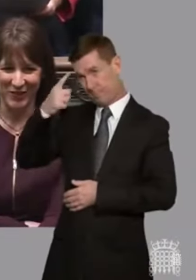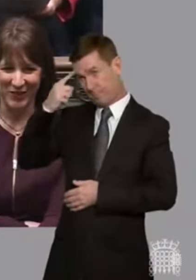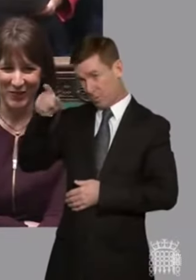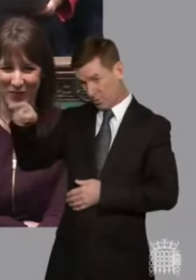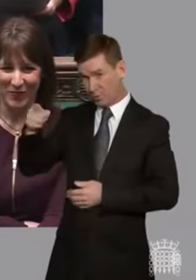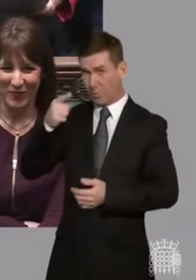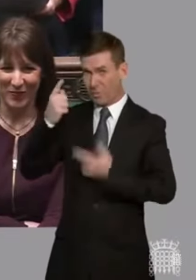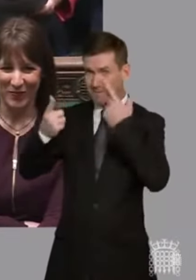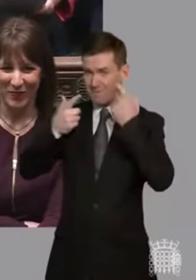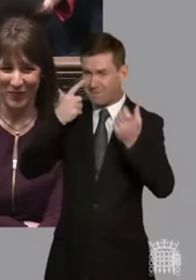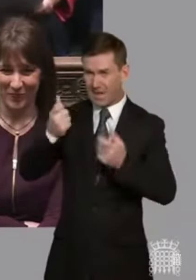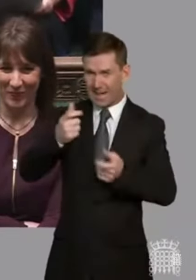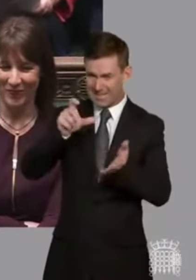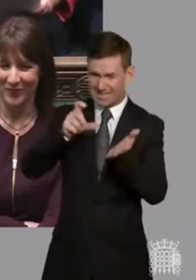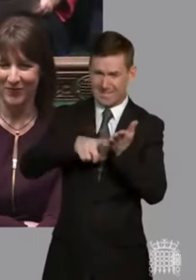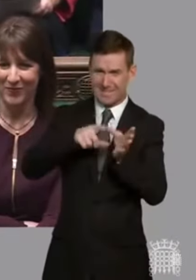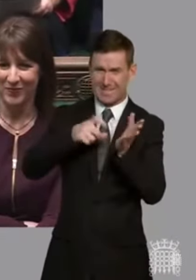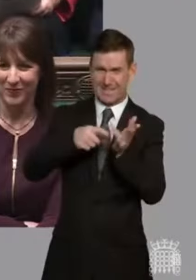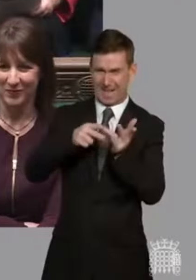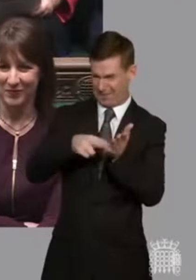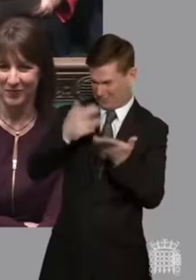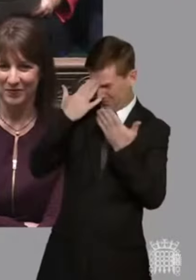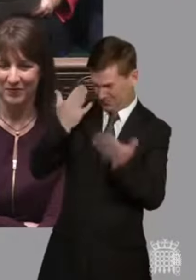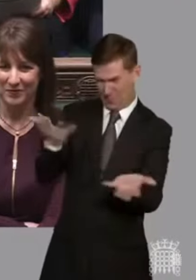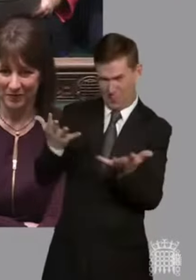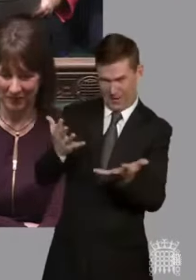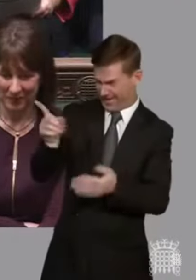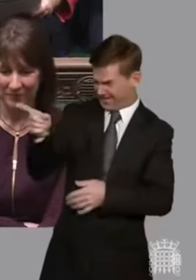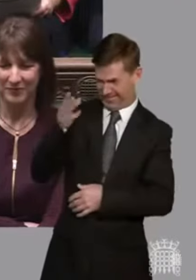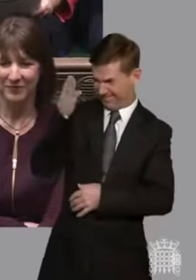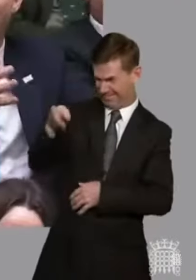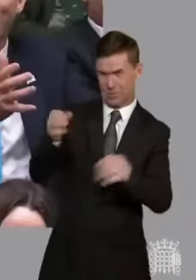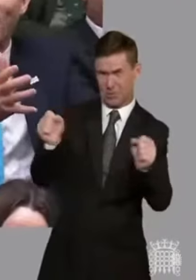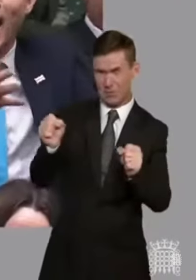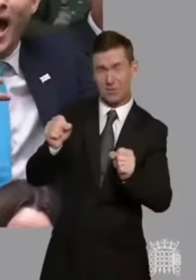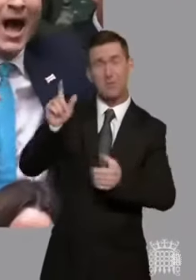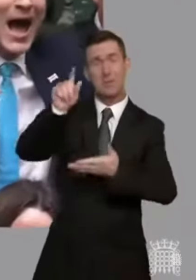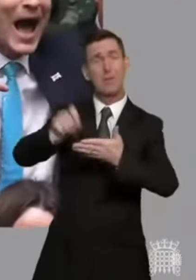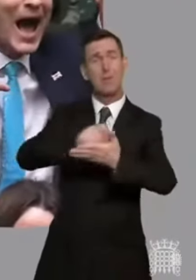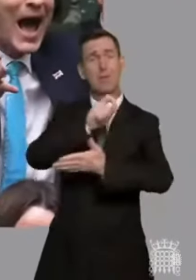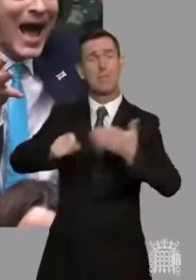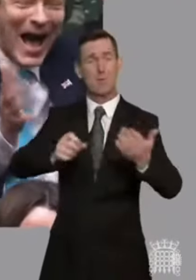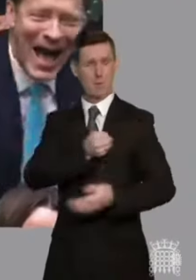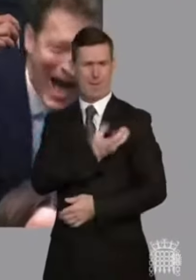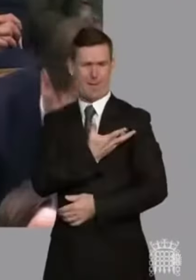is that they should vote Labour because we're stabilising the economy and boosting the Dems.